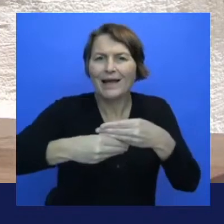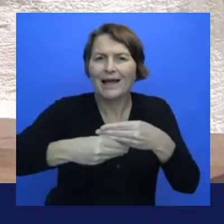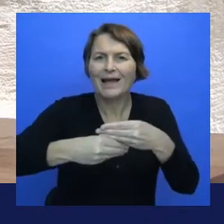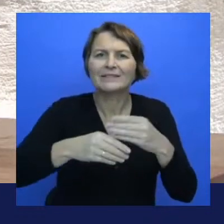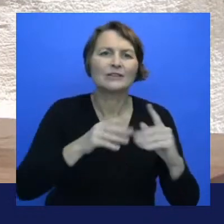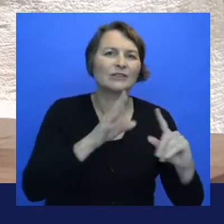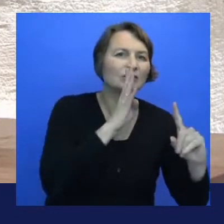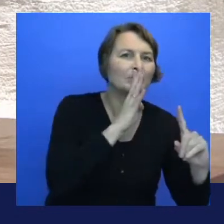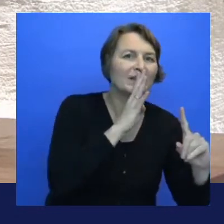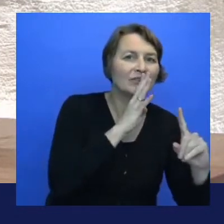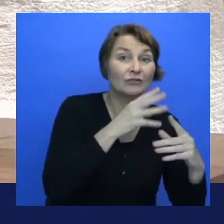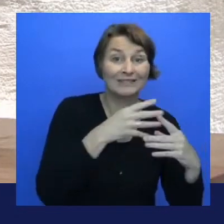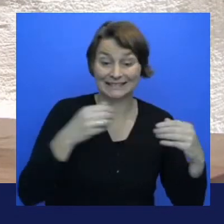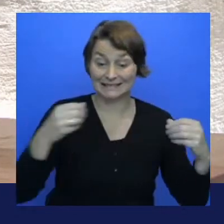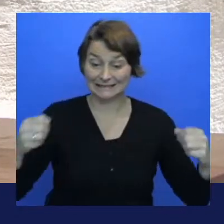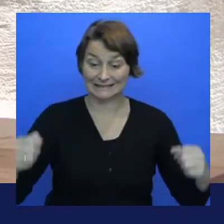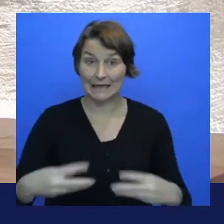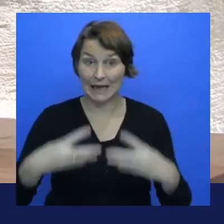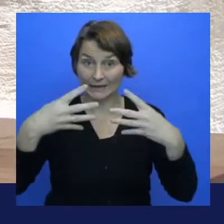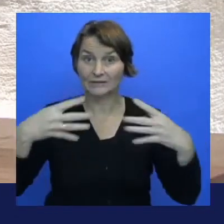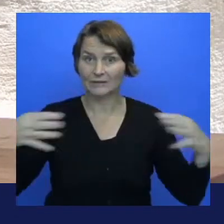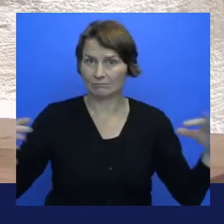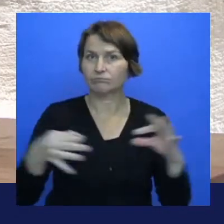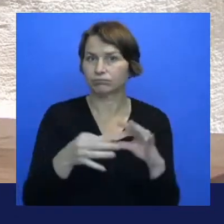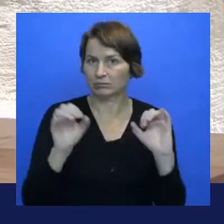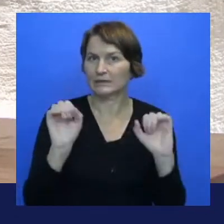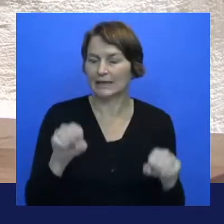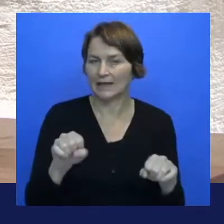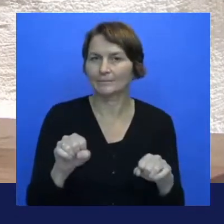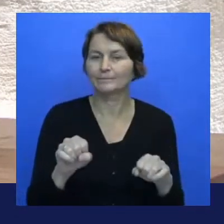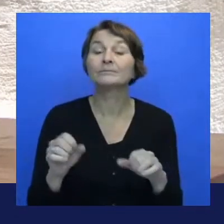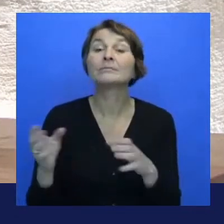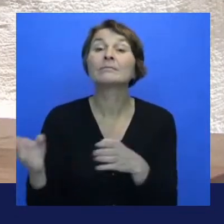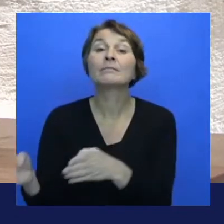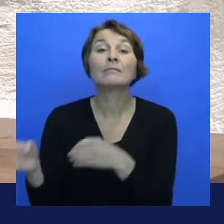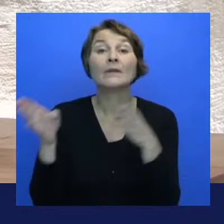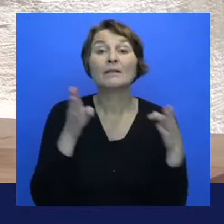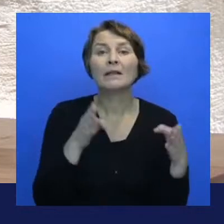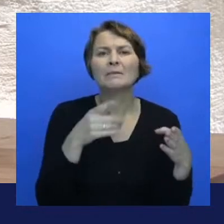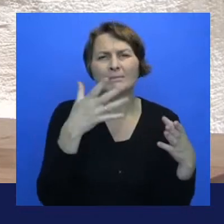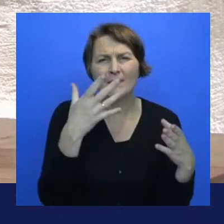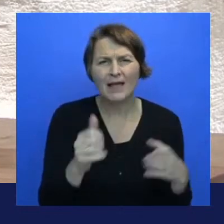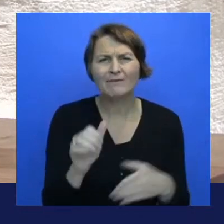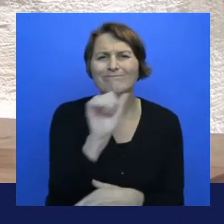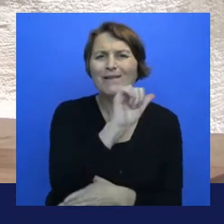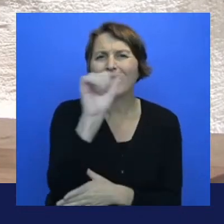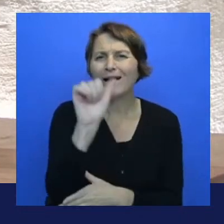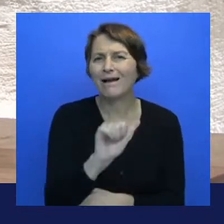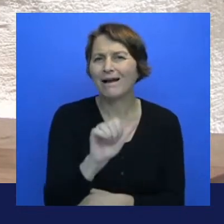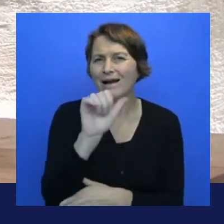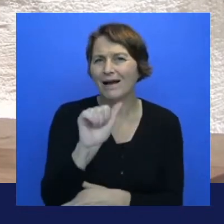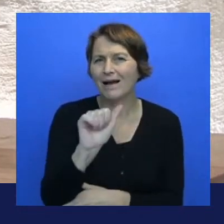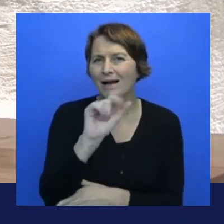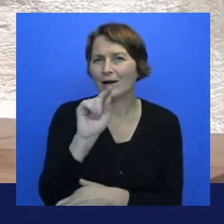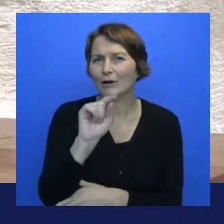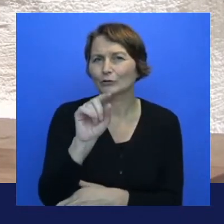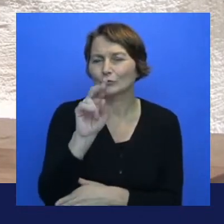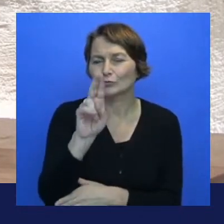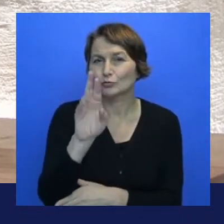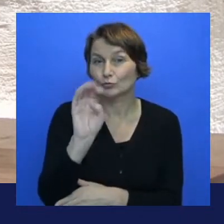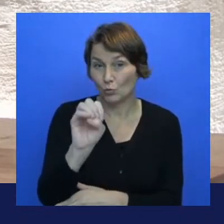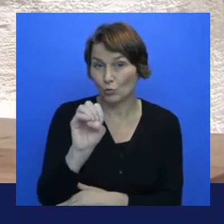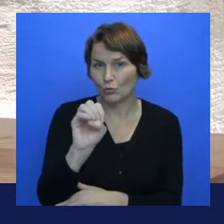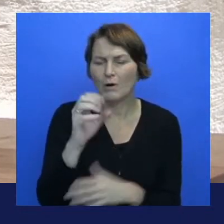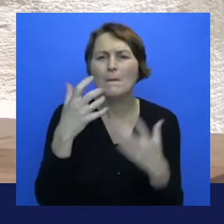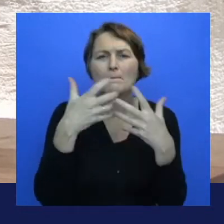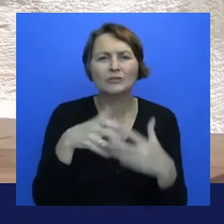that. And then sort of at the other end, we go all the way to Azure Machine Learning, which lets you build your own custom models and call them directly